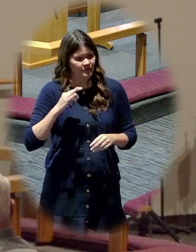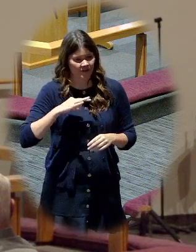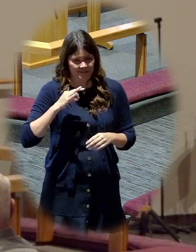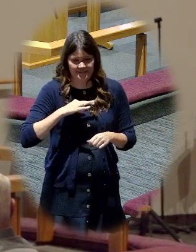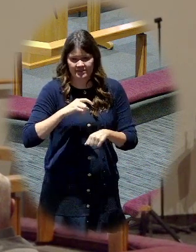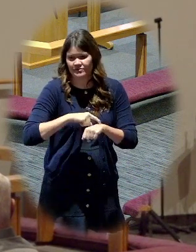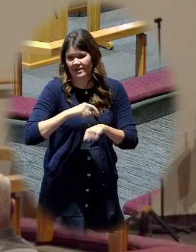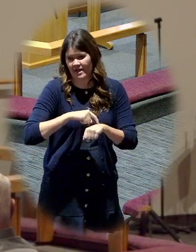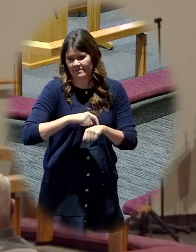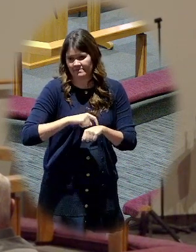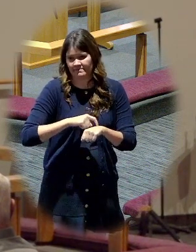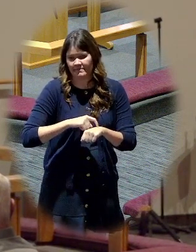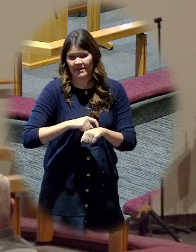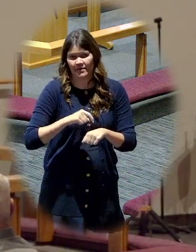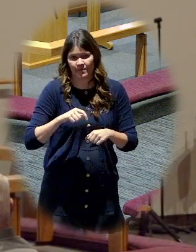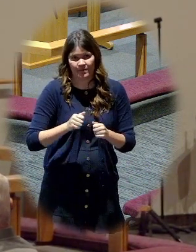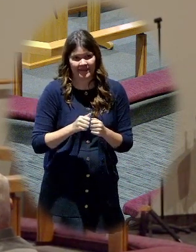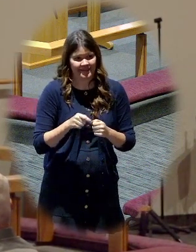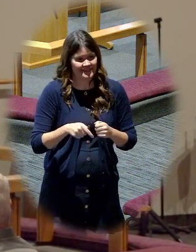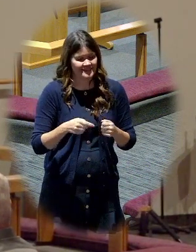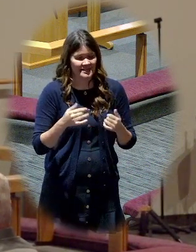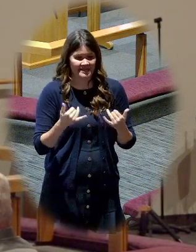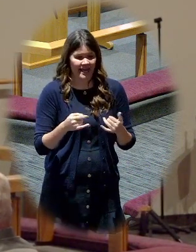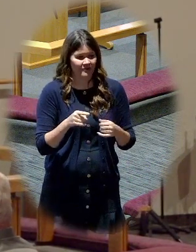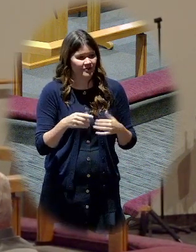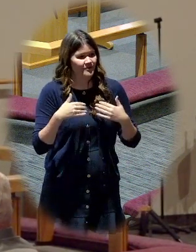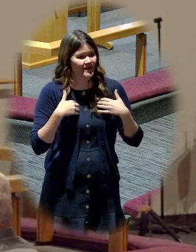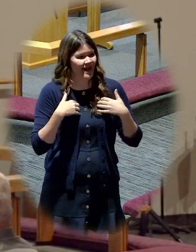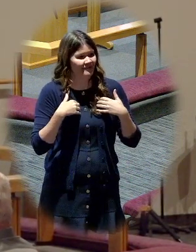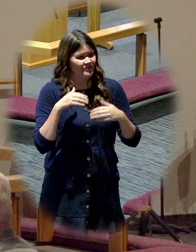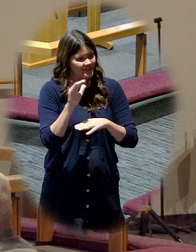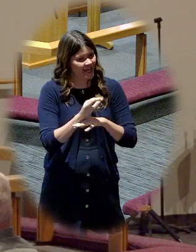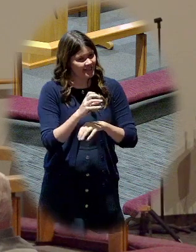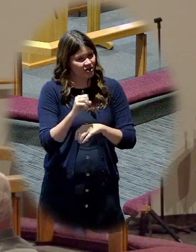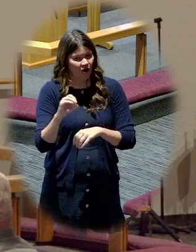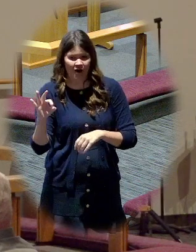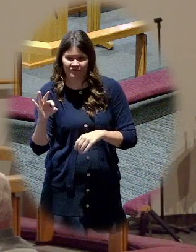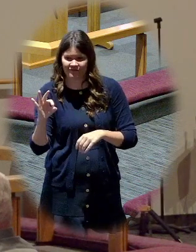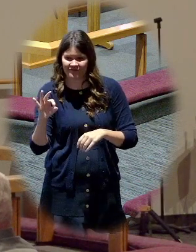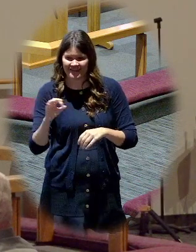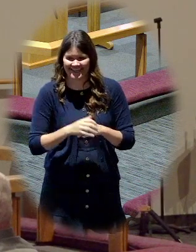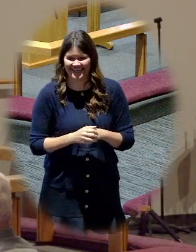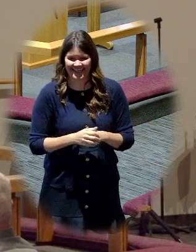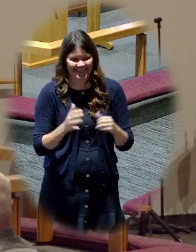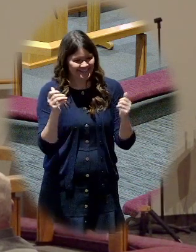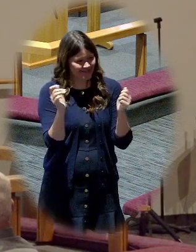time for this. You have the night off now. Congratulations. You're welcome.